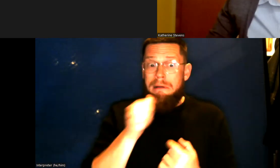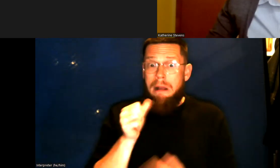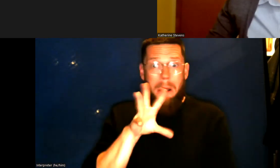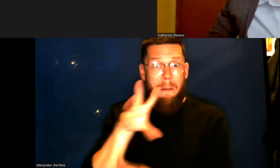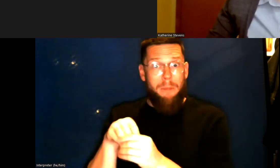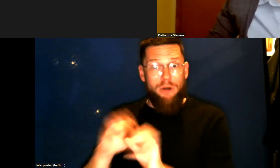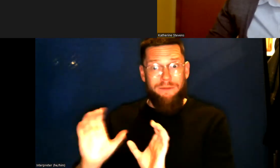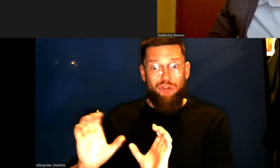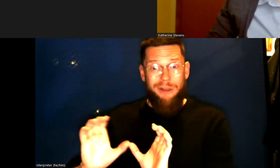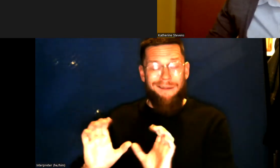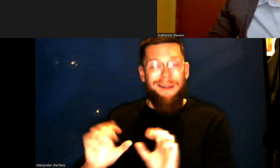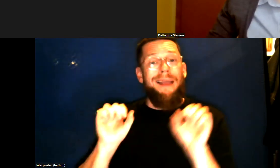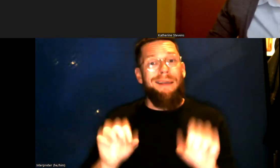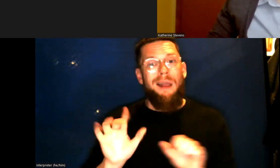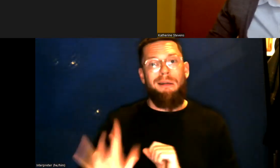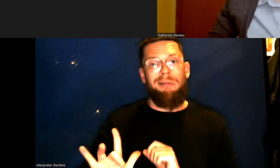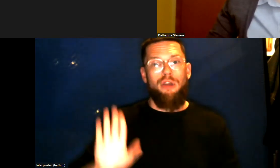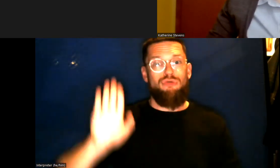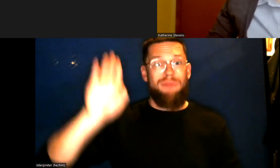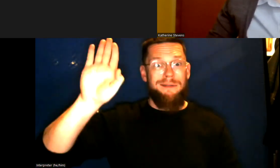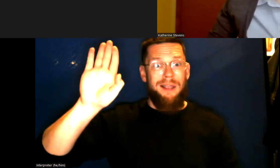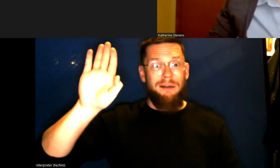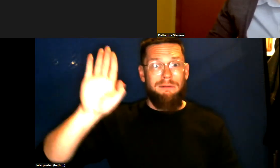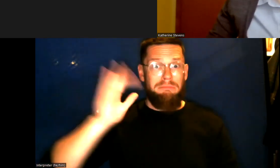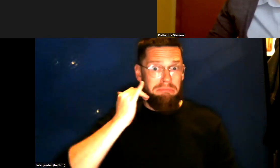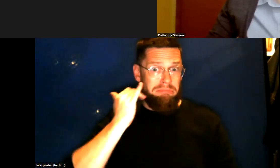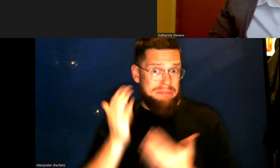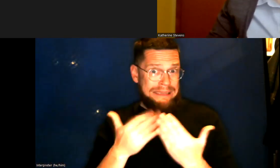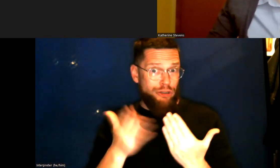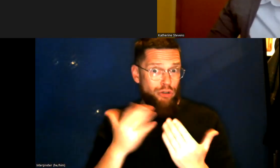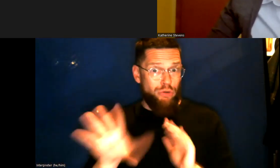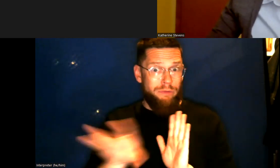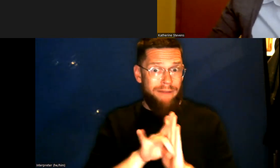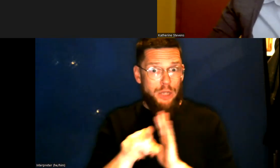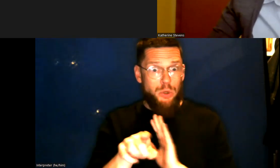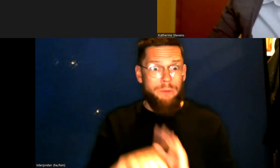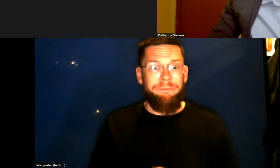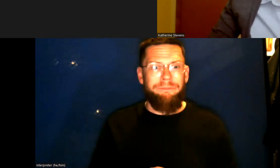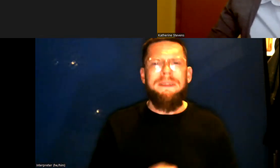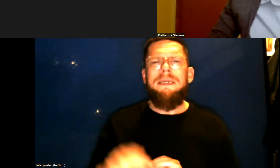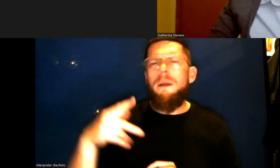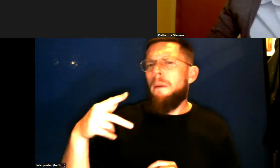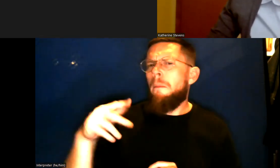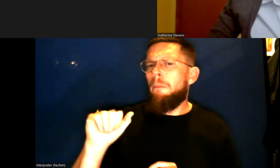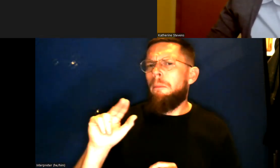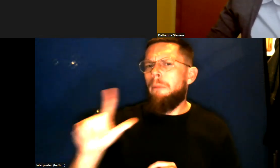the raise hand function. That makes it easier for me to find you. It looks like Paul has a question.